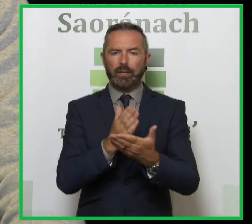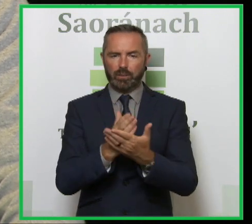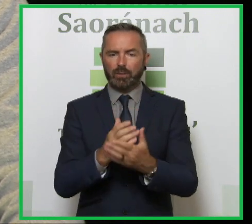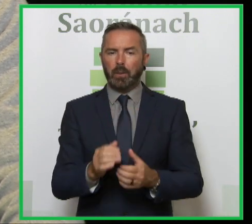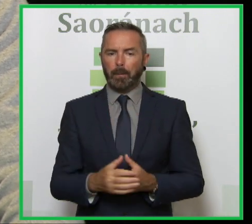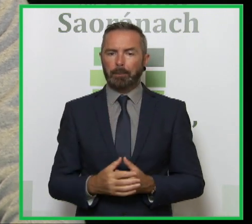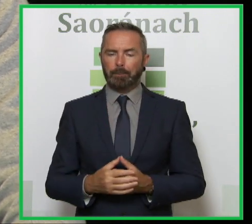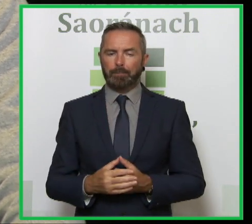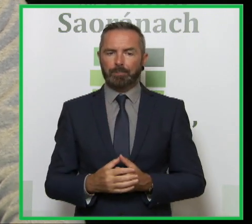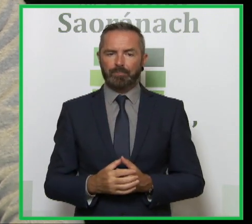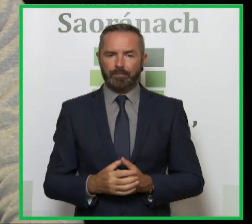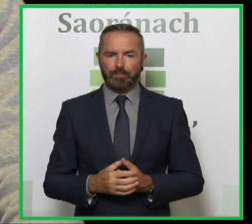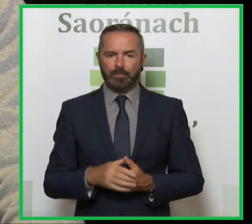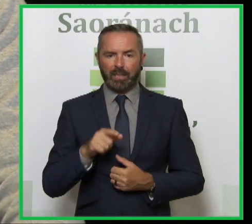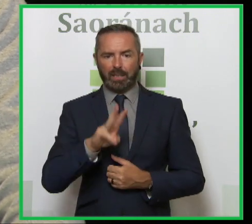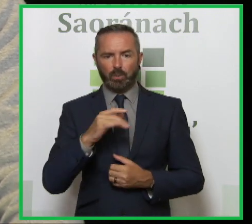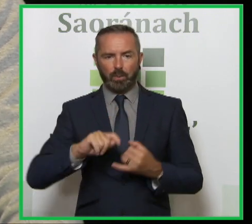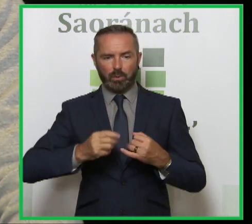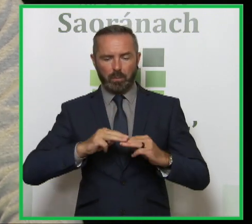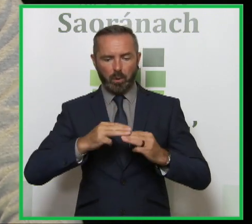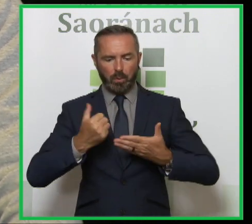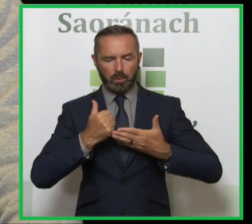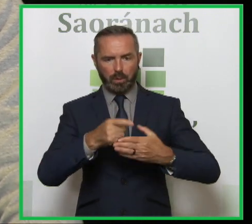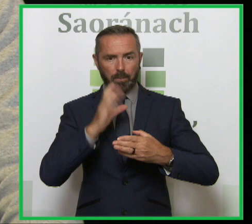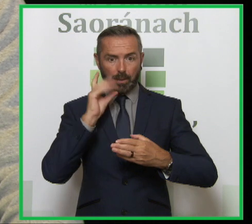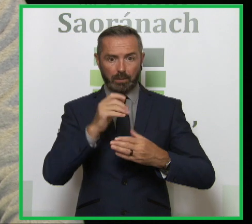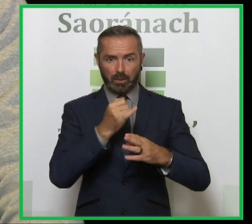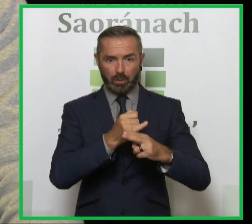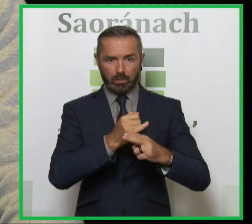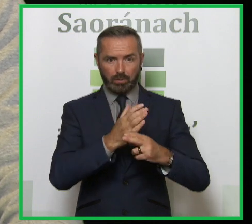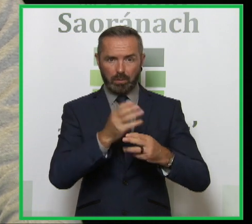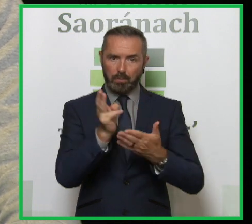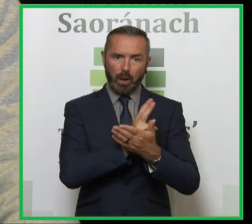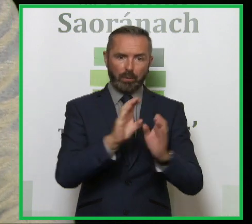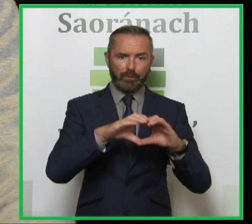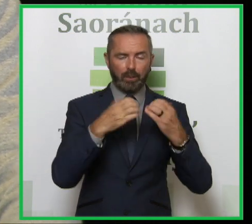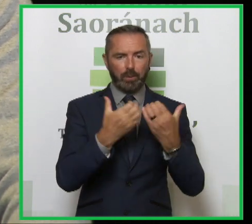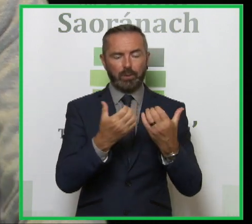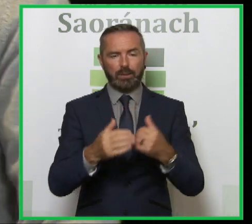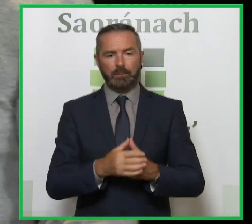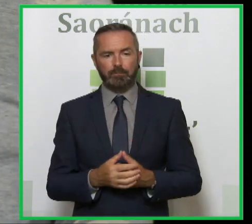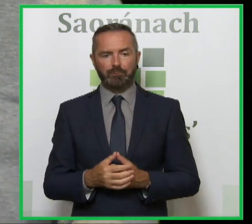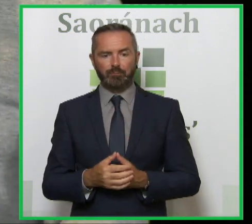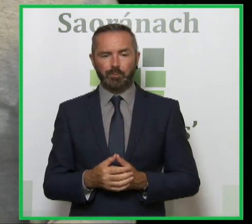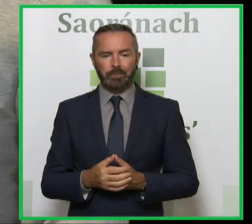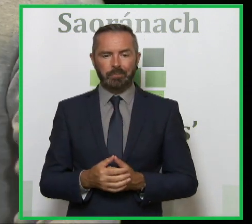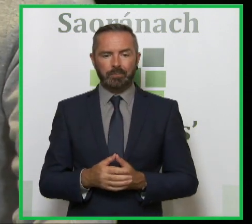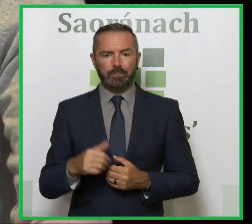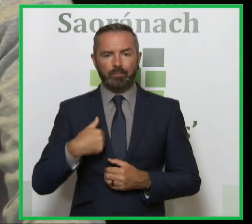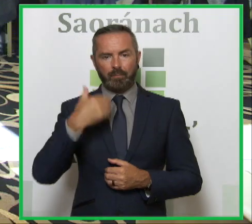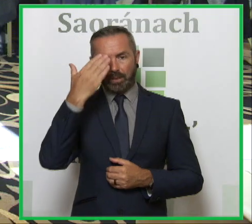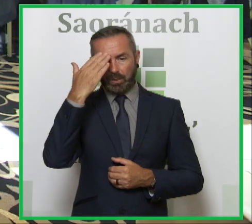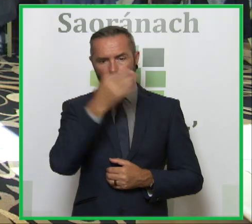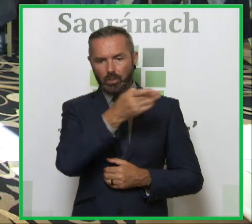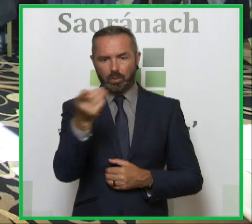And that's why we try to support them, because they are part of the community and it's part of the need that's there. I know there's been